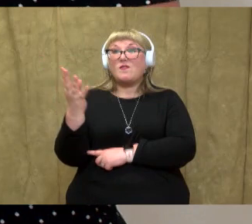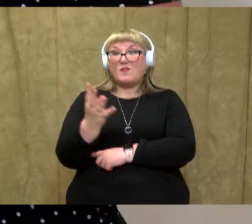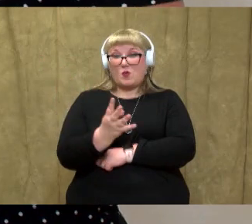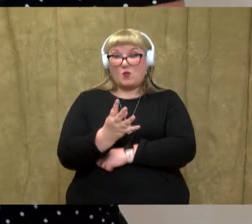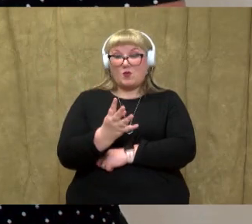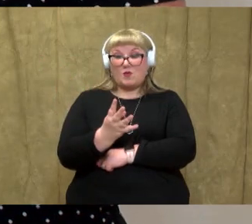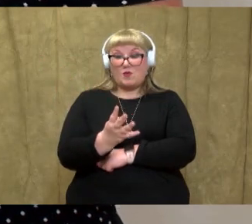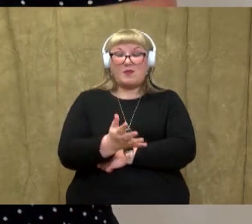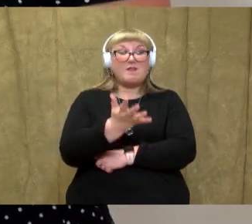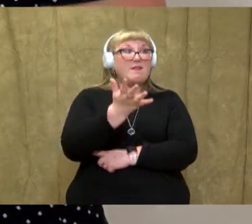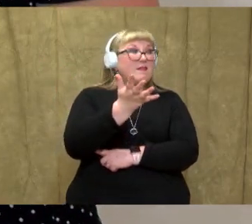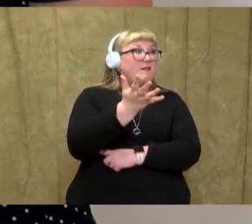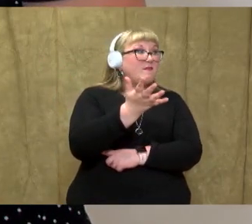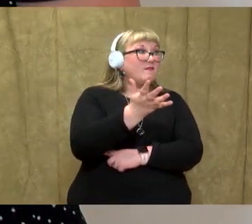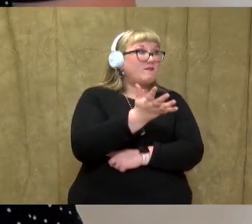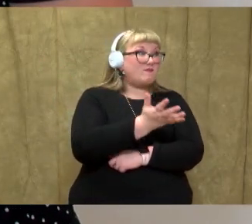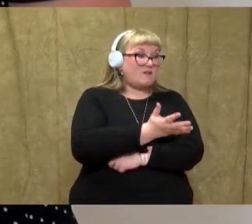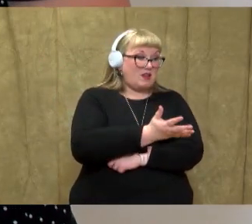4,